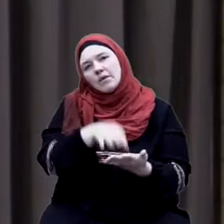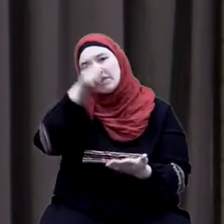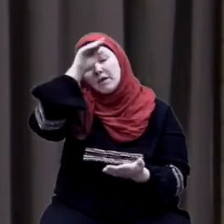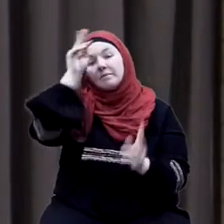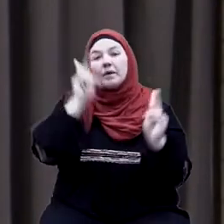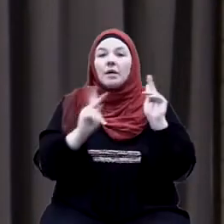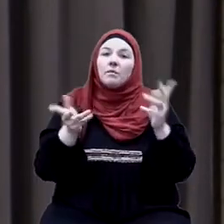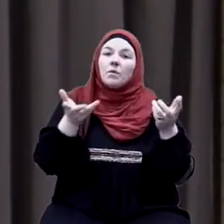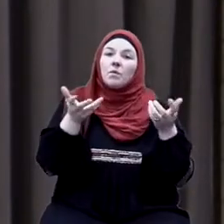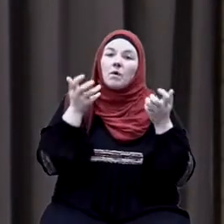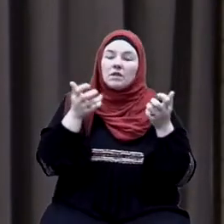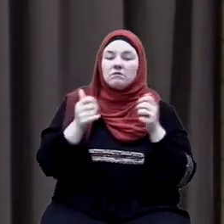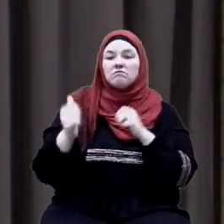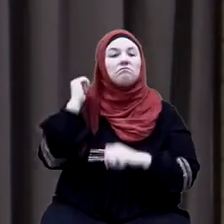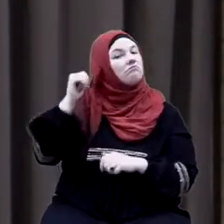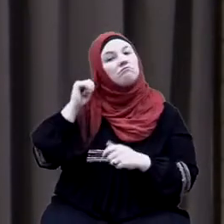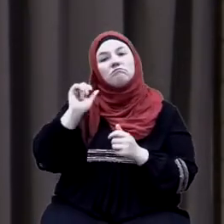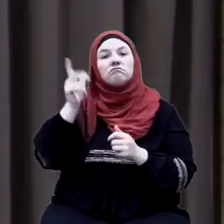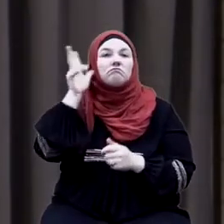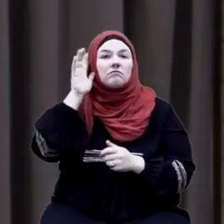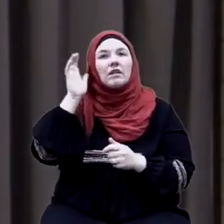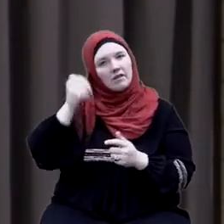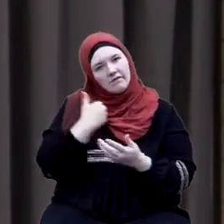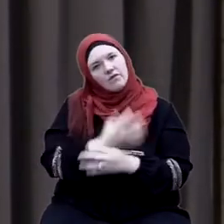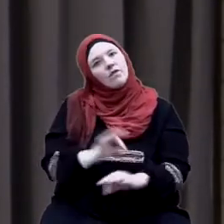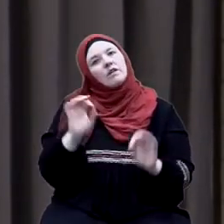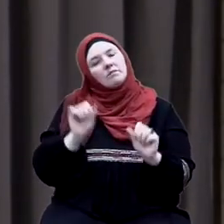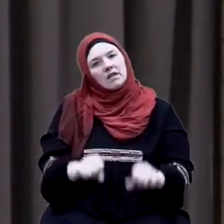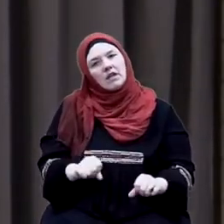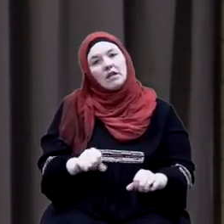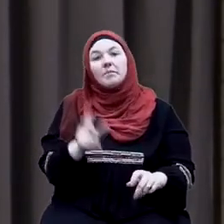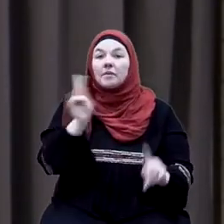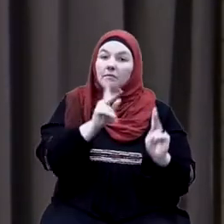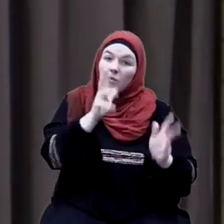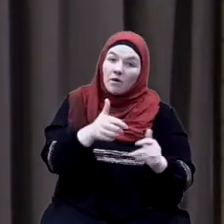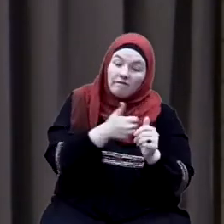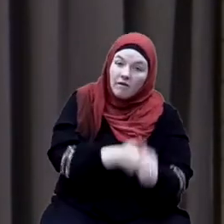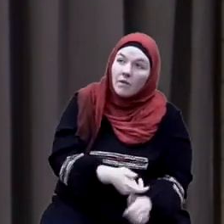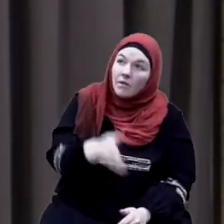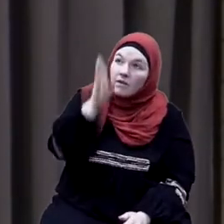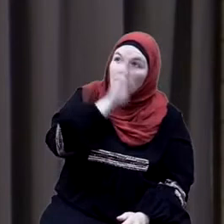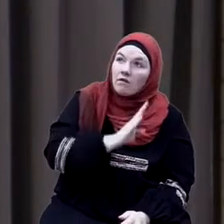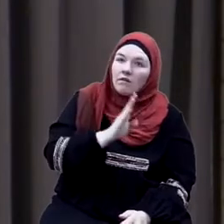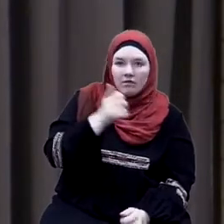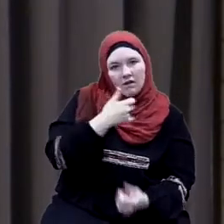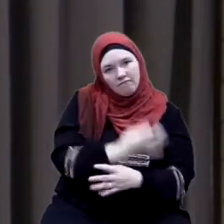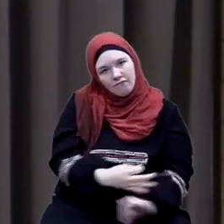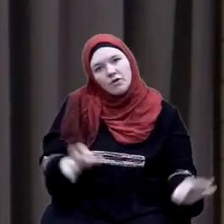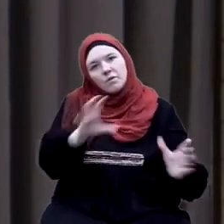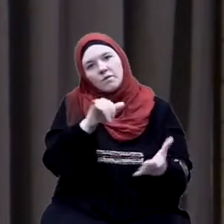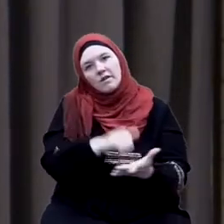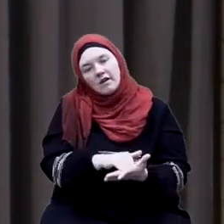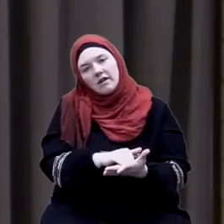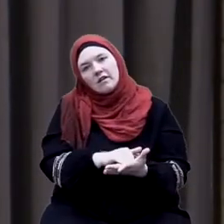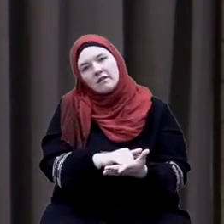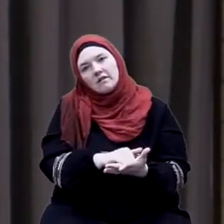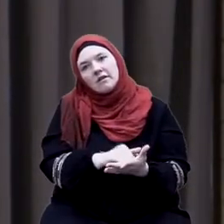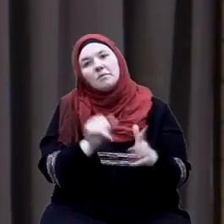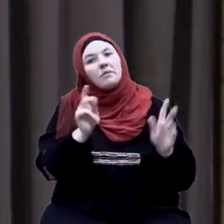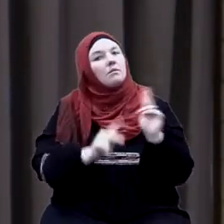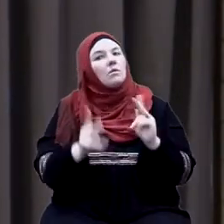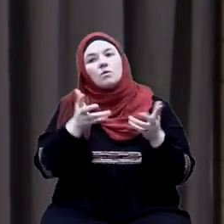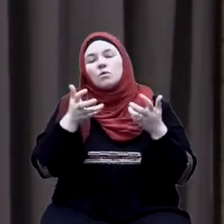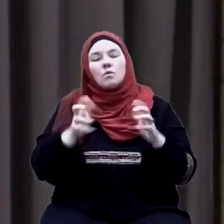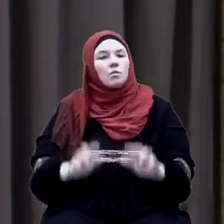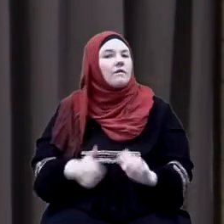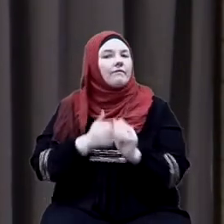want to deny, they have the freedom to do so. Those who want to be obedient, they are free to do so. And those who don't want